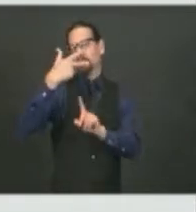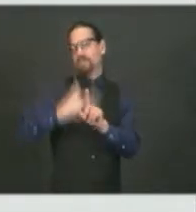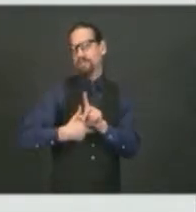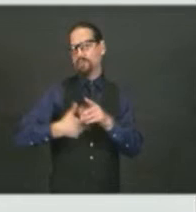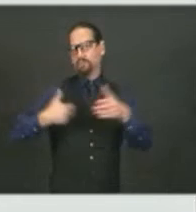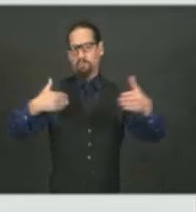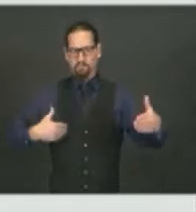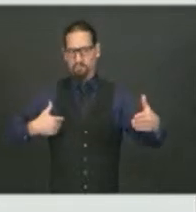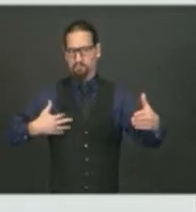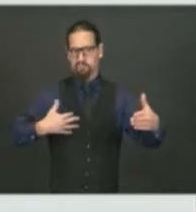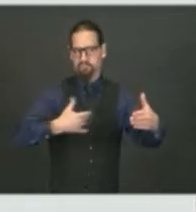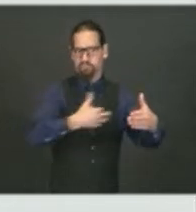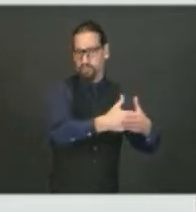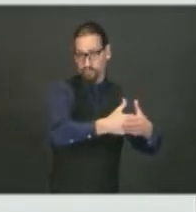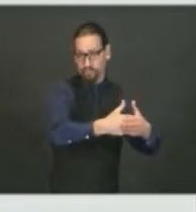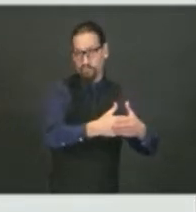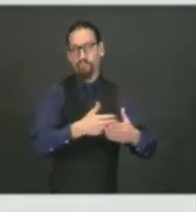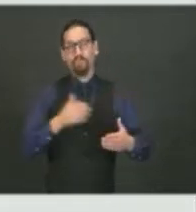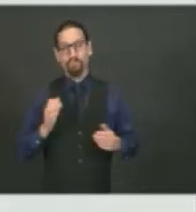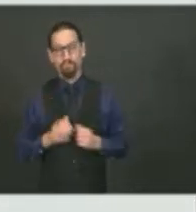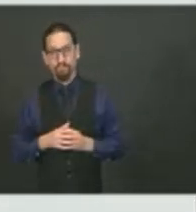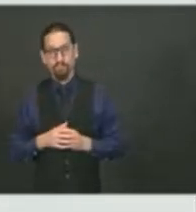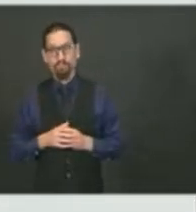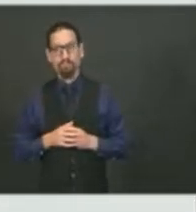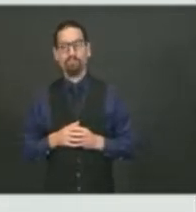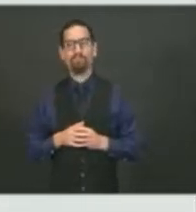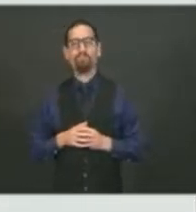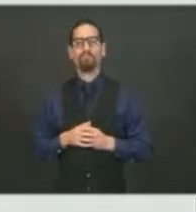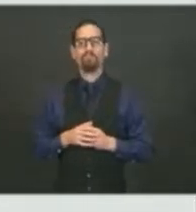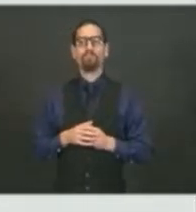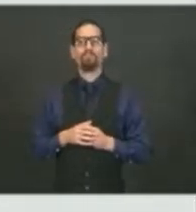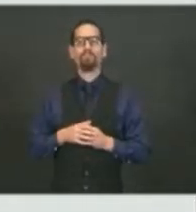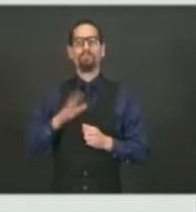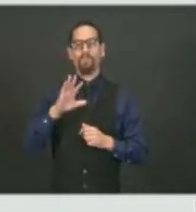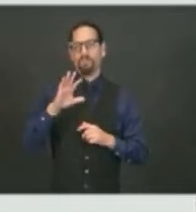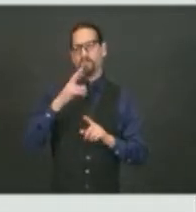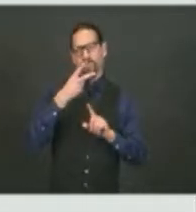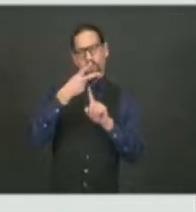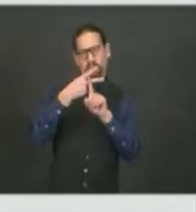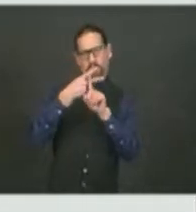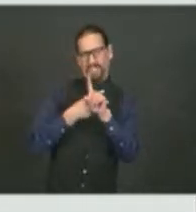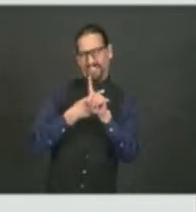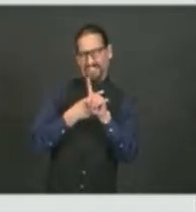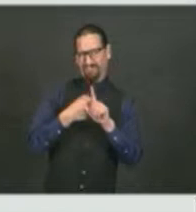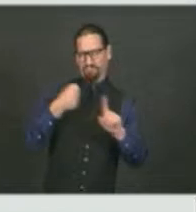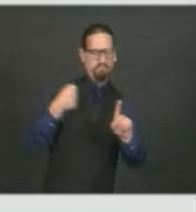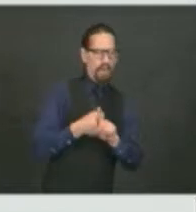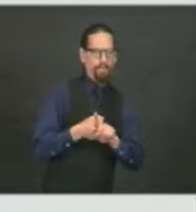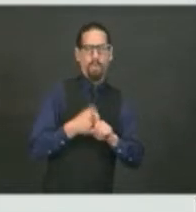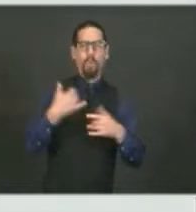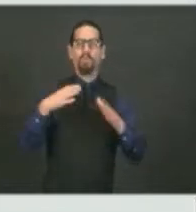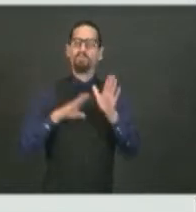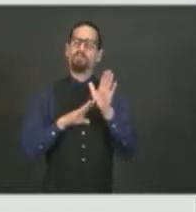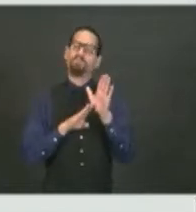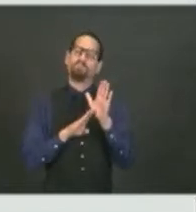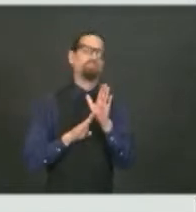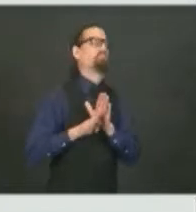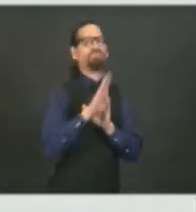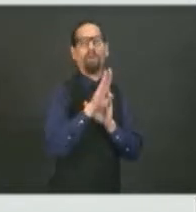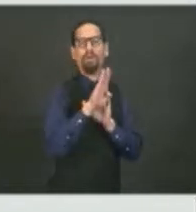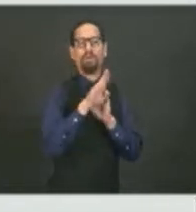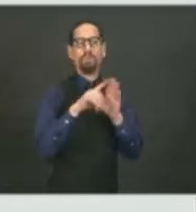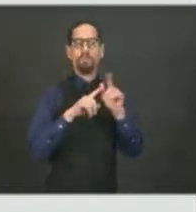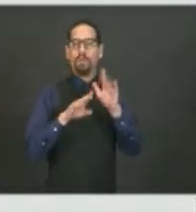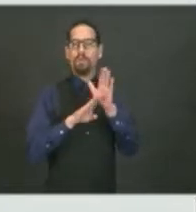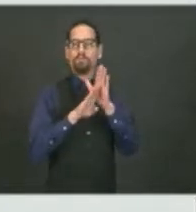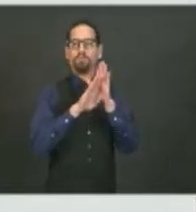of really steep growth, the numbers leveled off around December